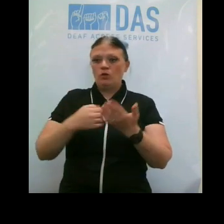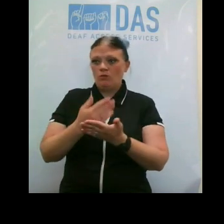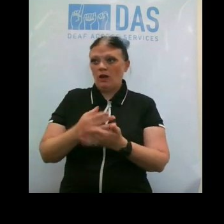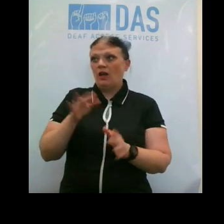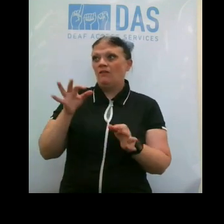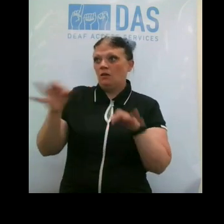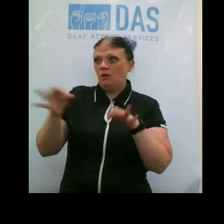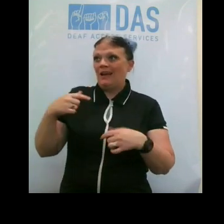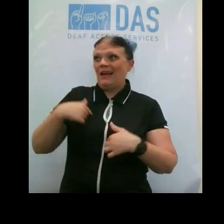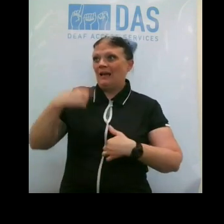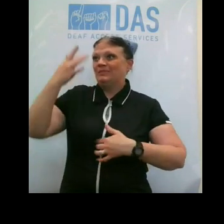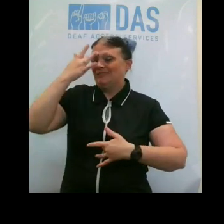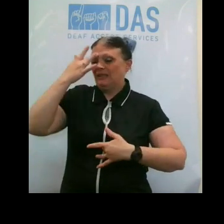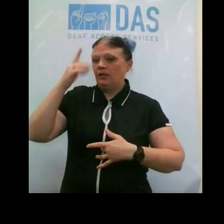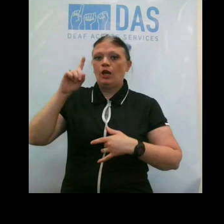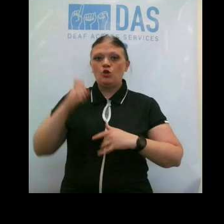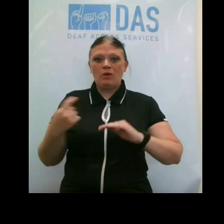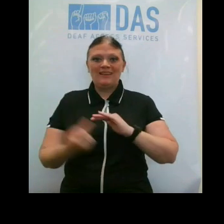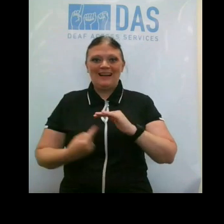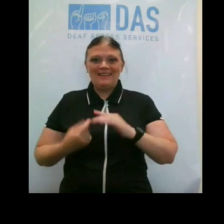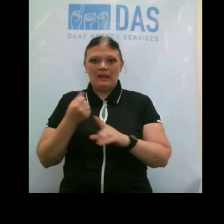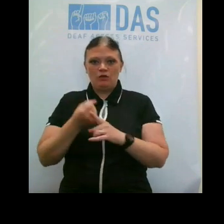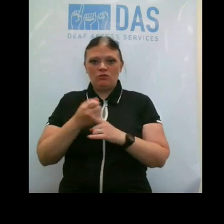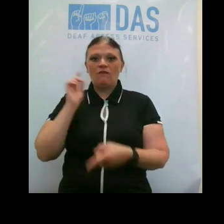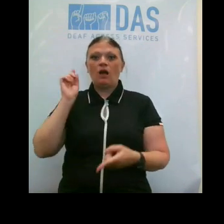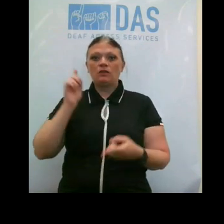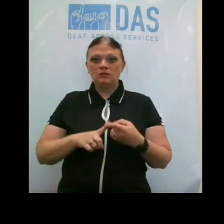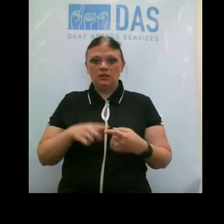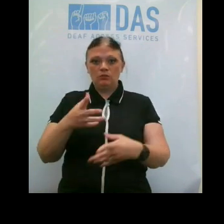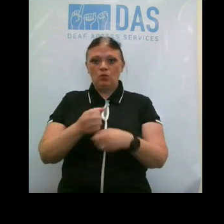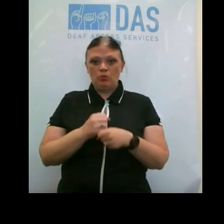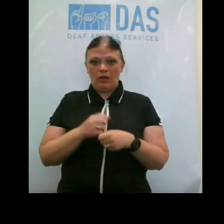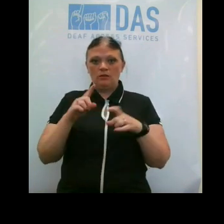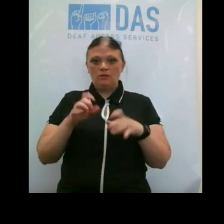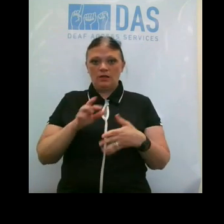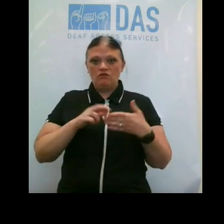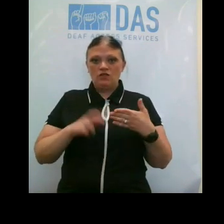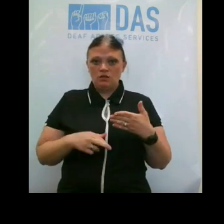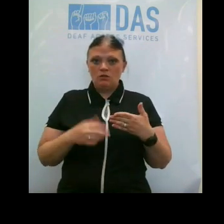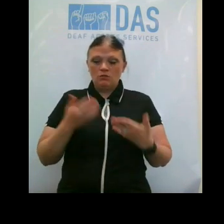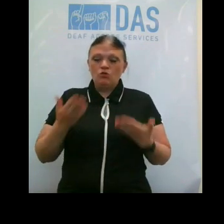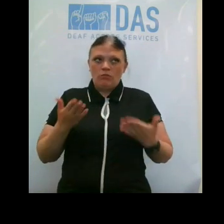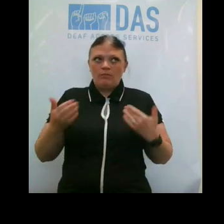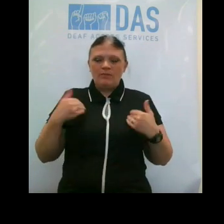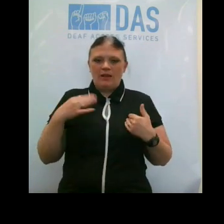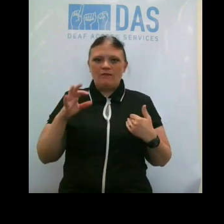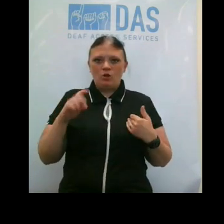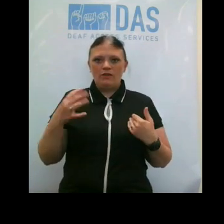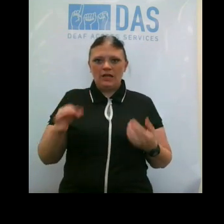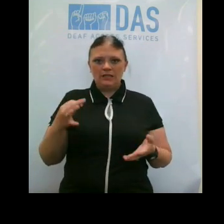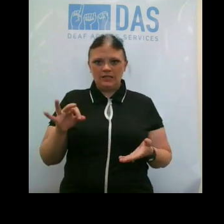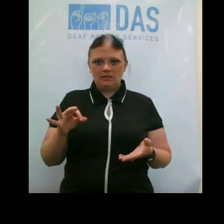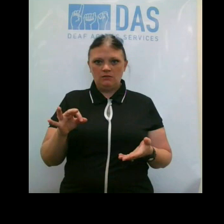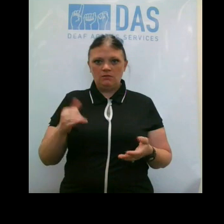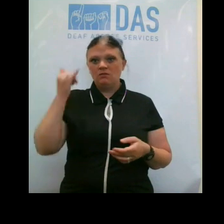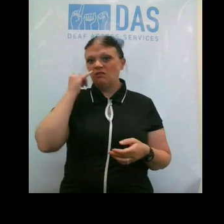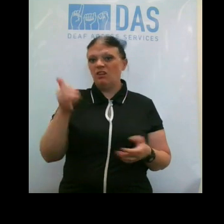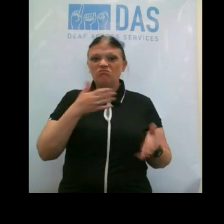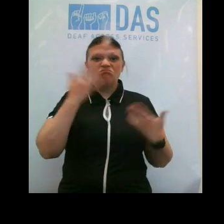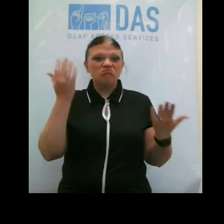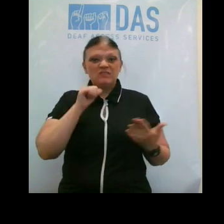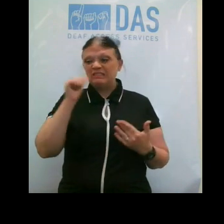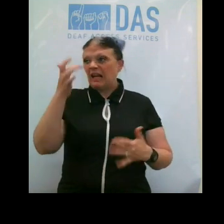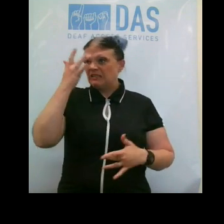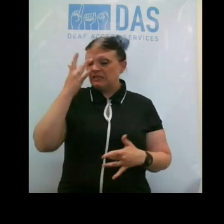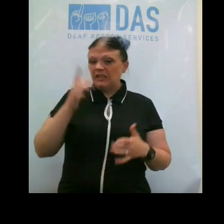and you have to isolate yourself until you get your test results, because you may have COVID-19. If you are not sick and you're